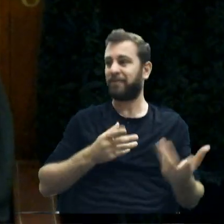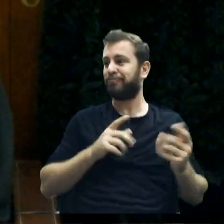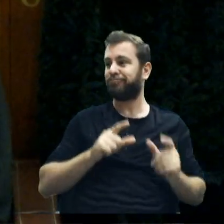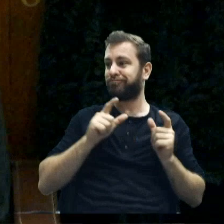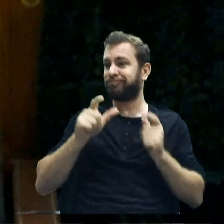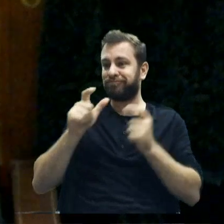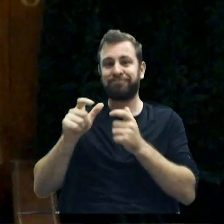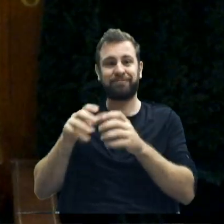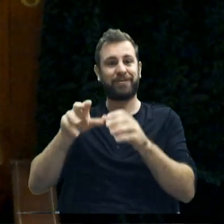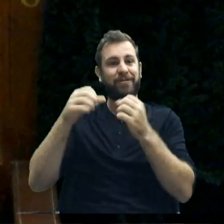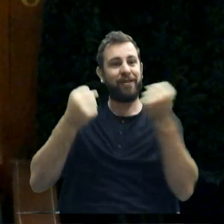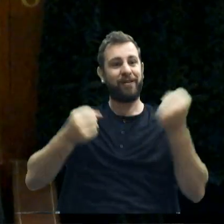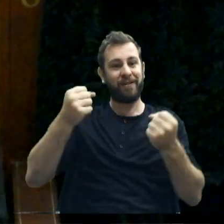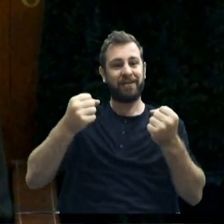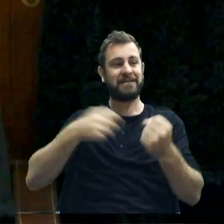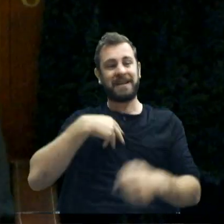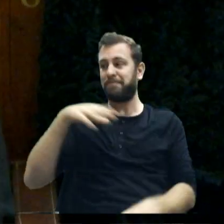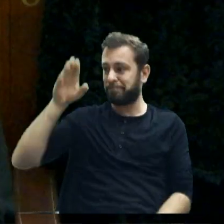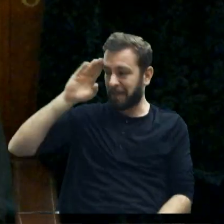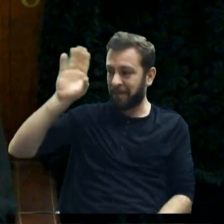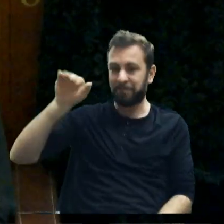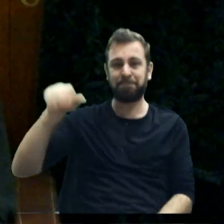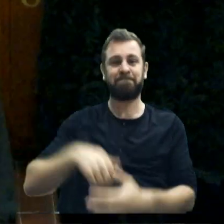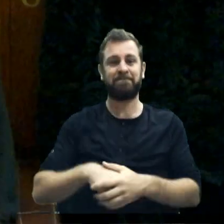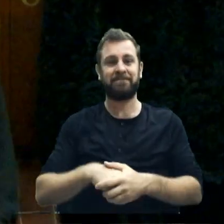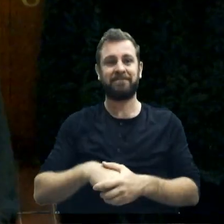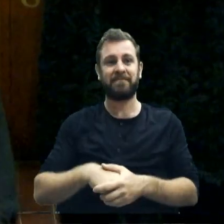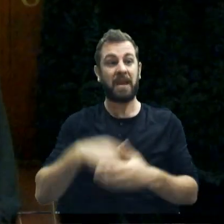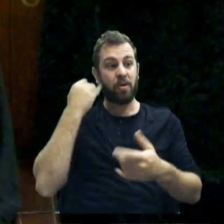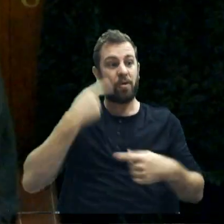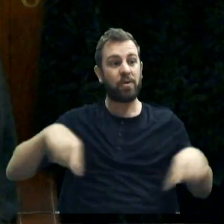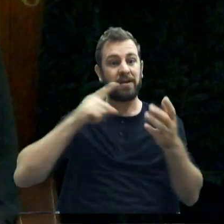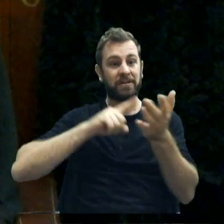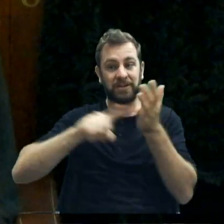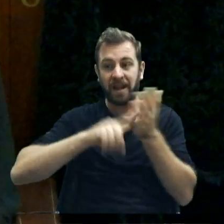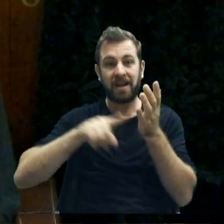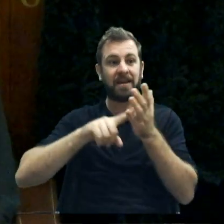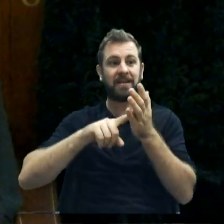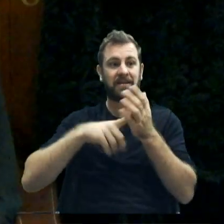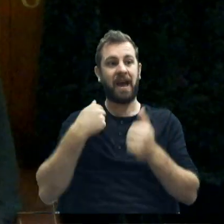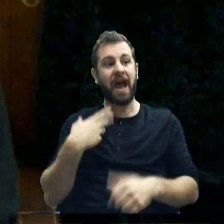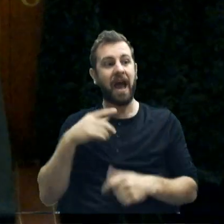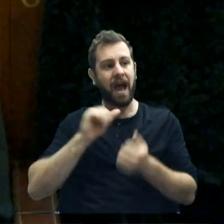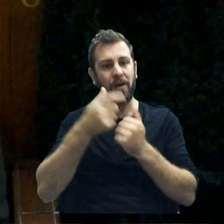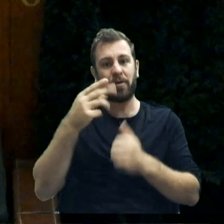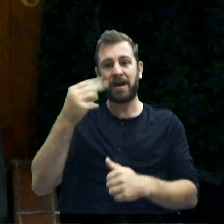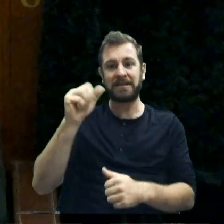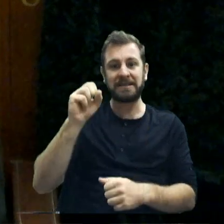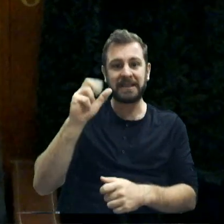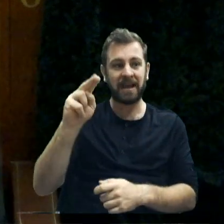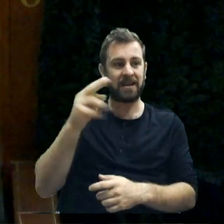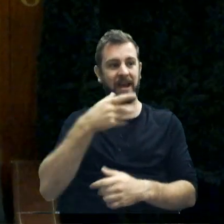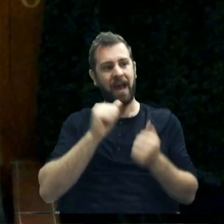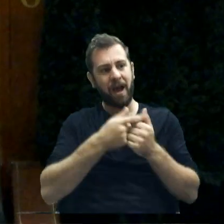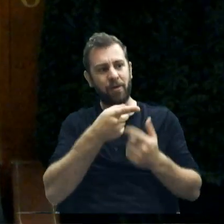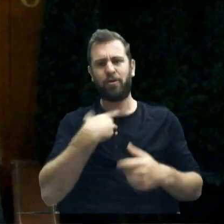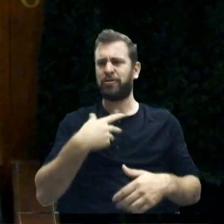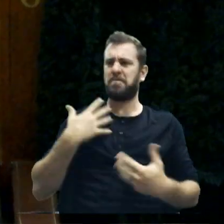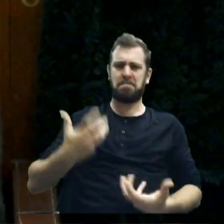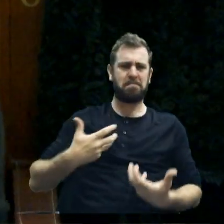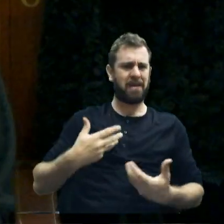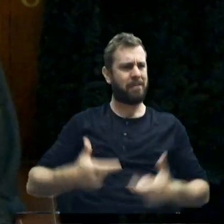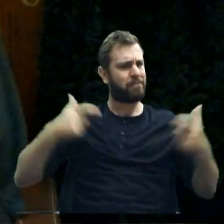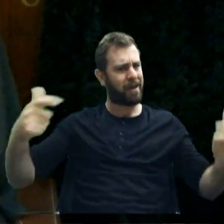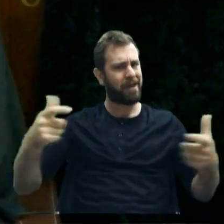him. When we go for checkups, they all come to see how is Hassan doing. How is Hassan doing? Oh my God, he's a big boy now, mashallah. All